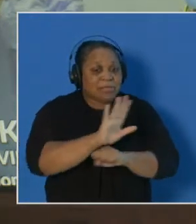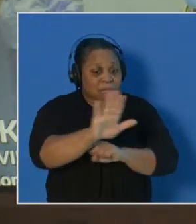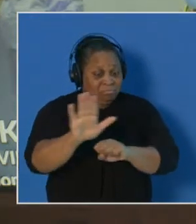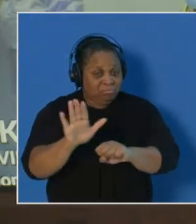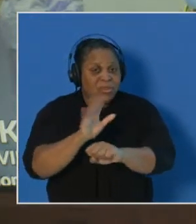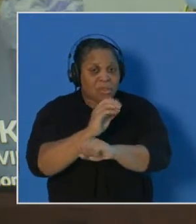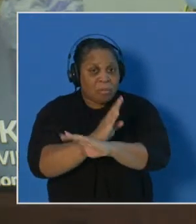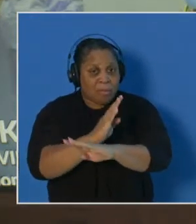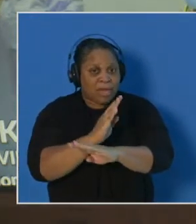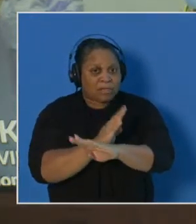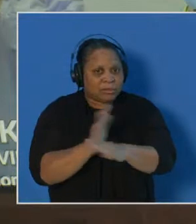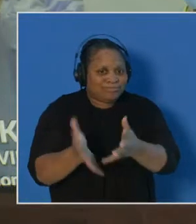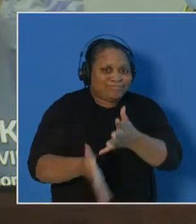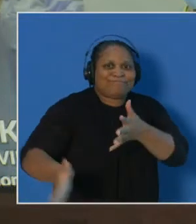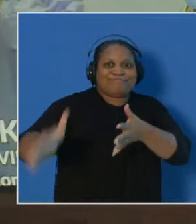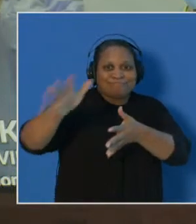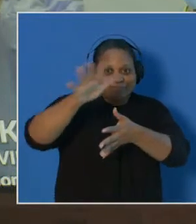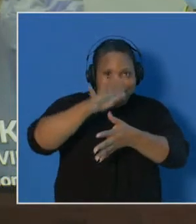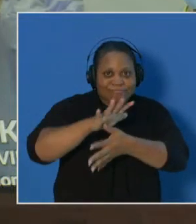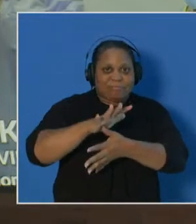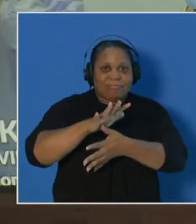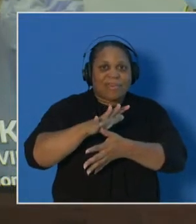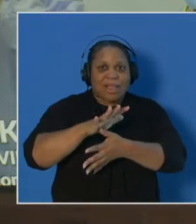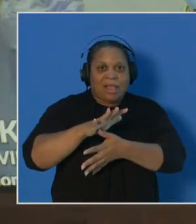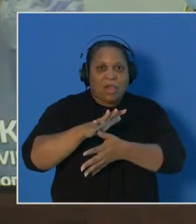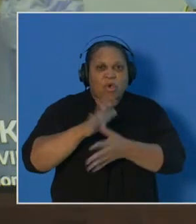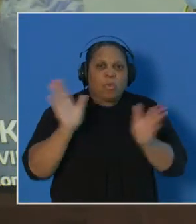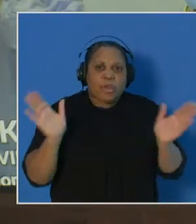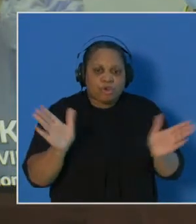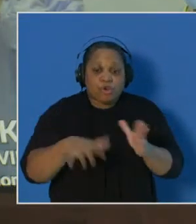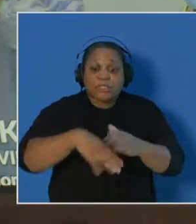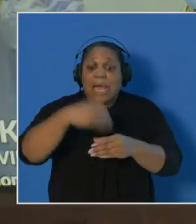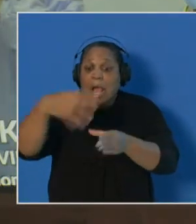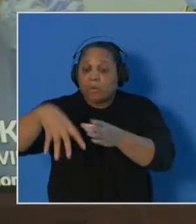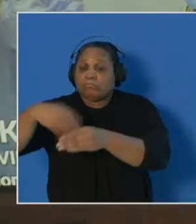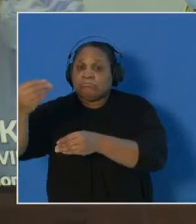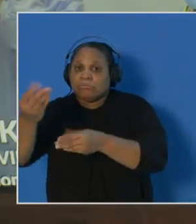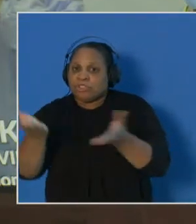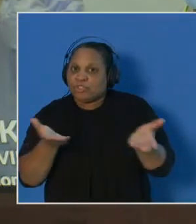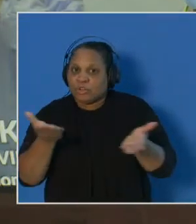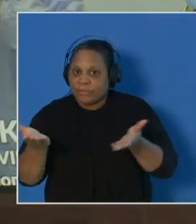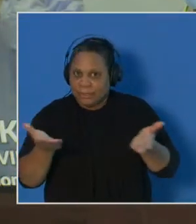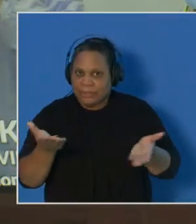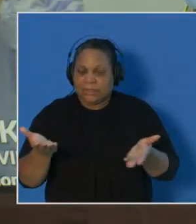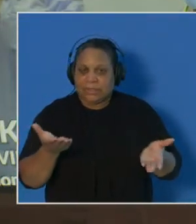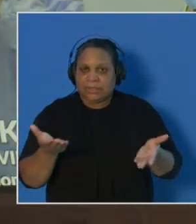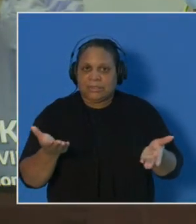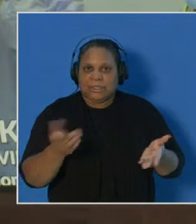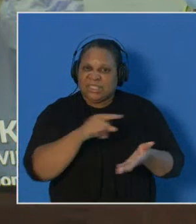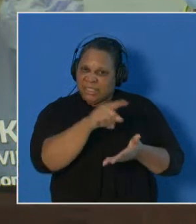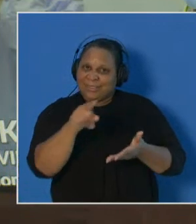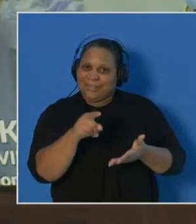protection is paramount. We encourage outdoor religious services, as these are considered the safest